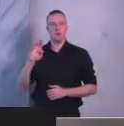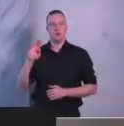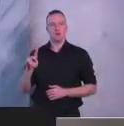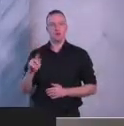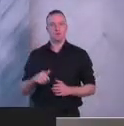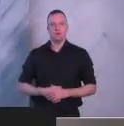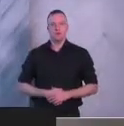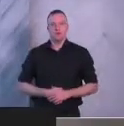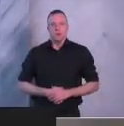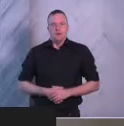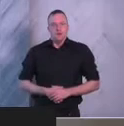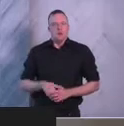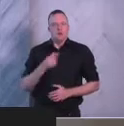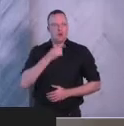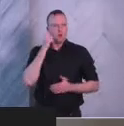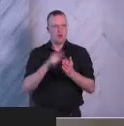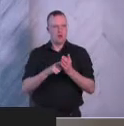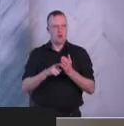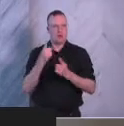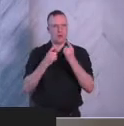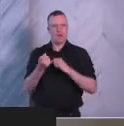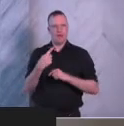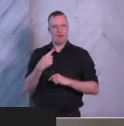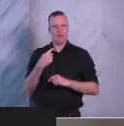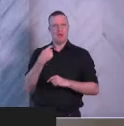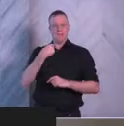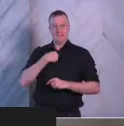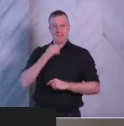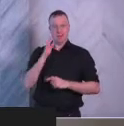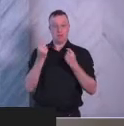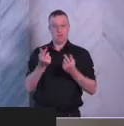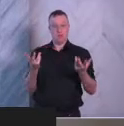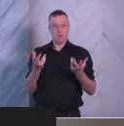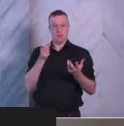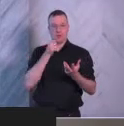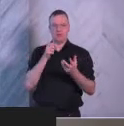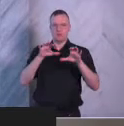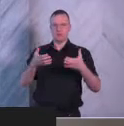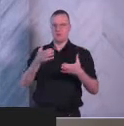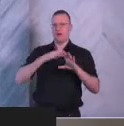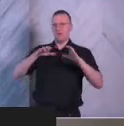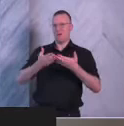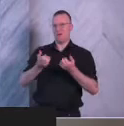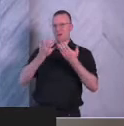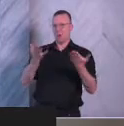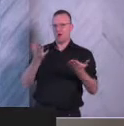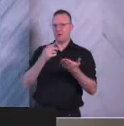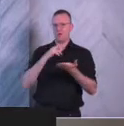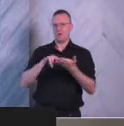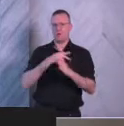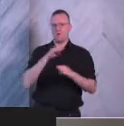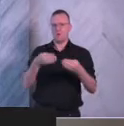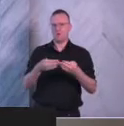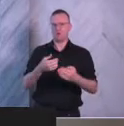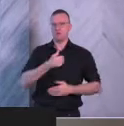I recognize that the question asks, what will I do? And not necessarily what is my party proposing. So I'll focus my answer on that. I